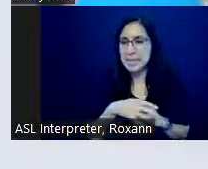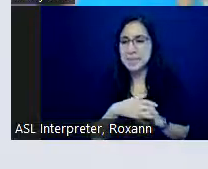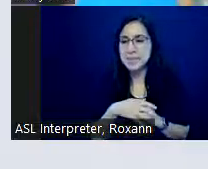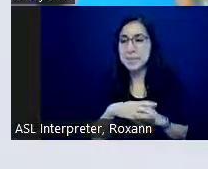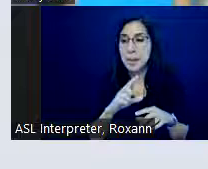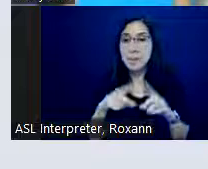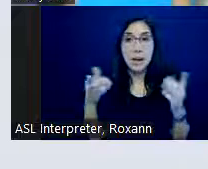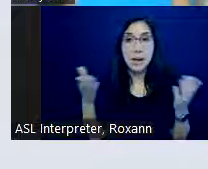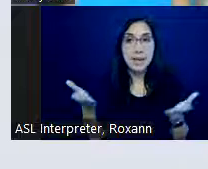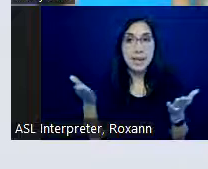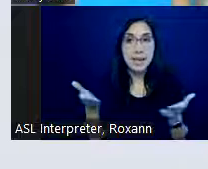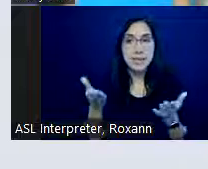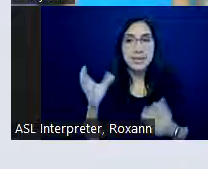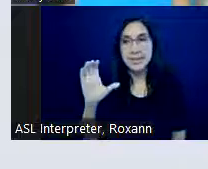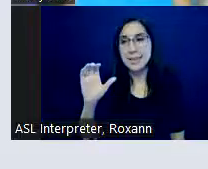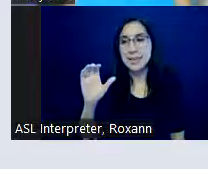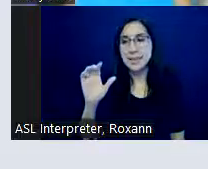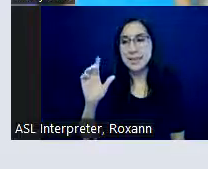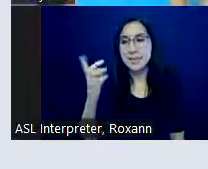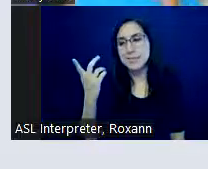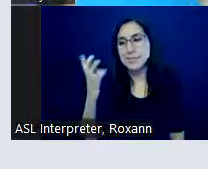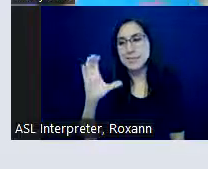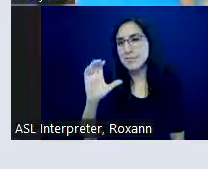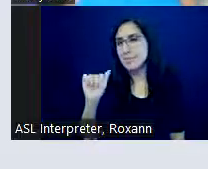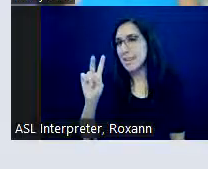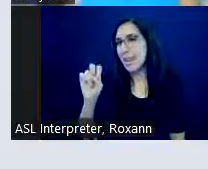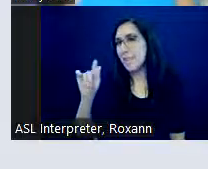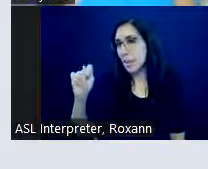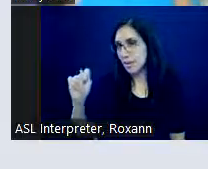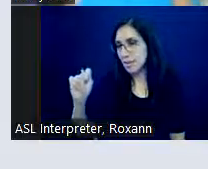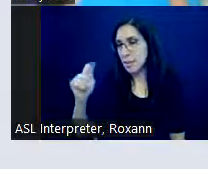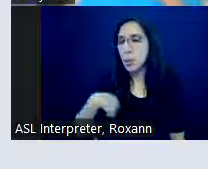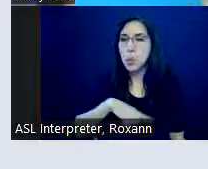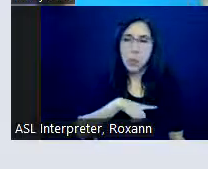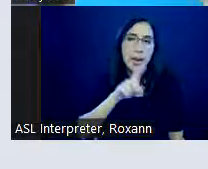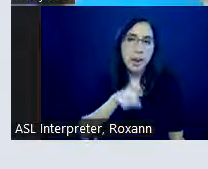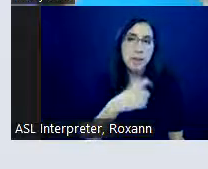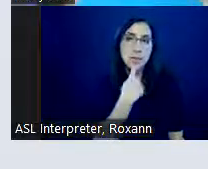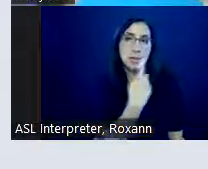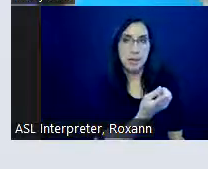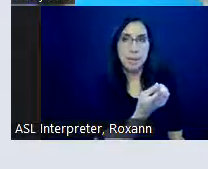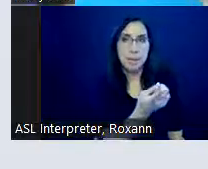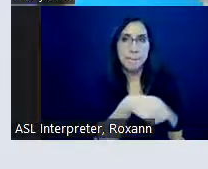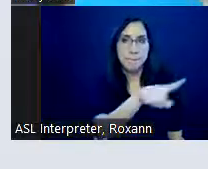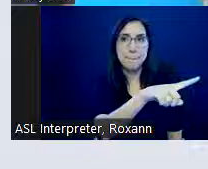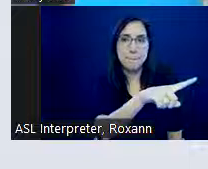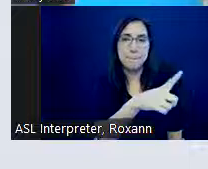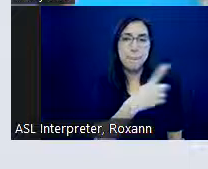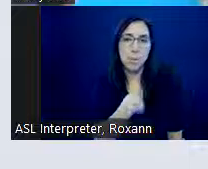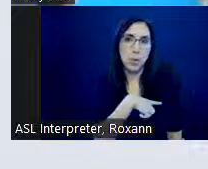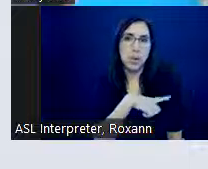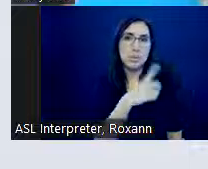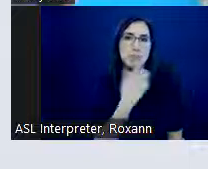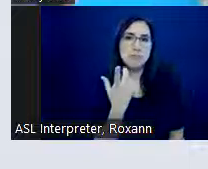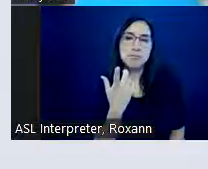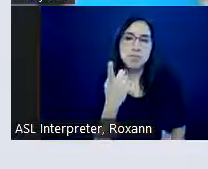here is the caveat. We are the ones who have to tell them a lot of times because they don't know. And we have